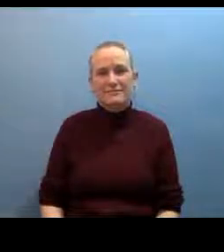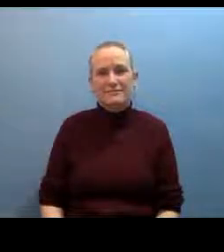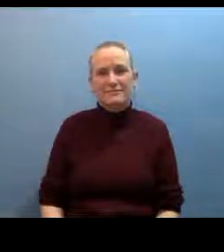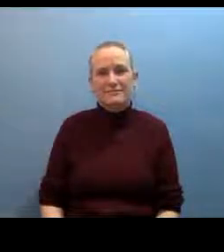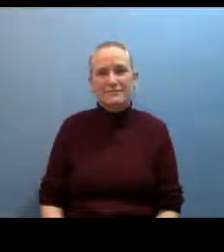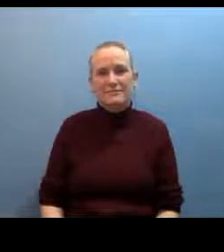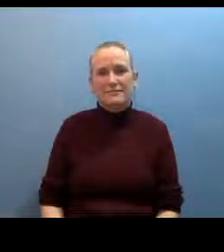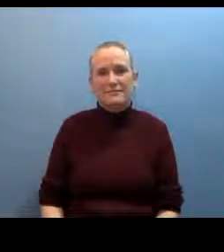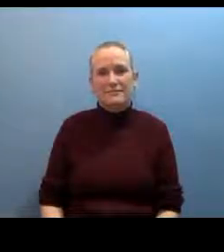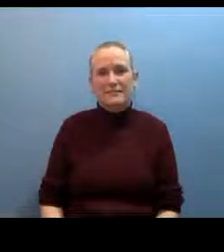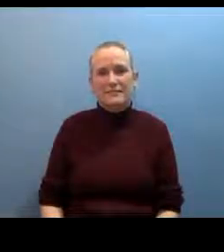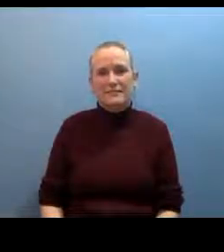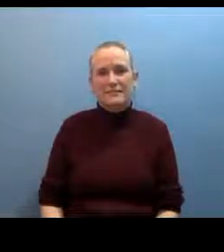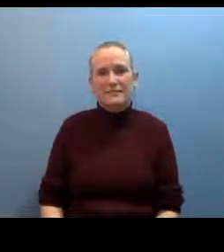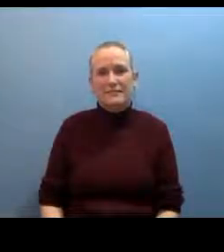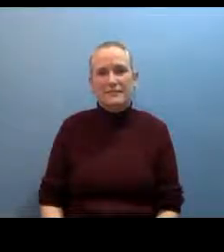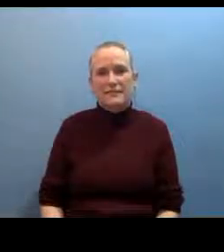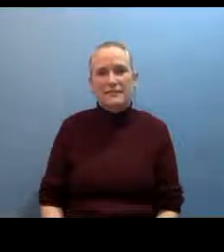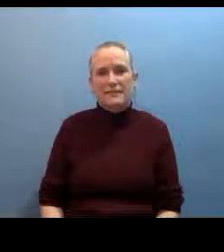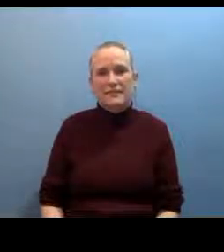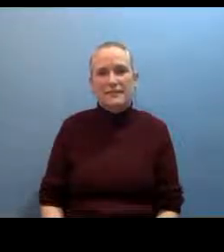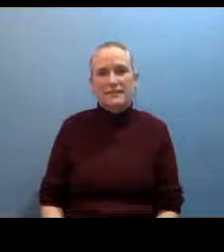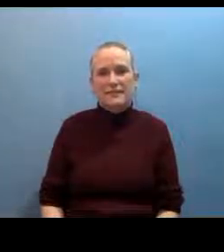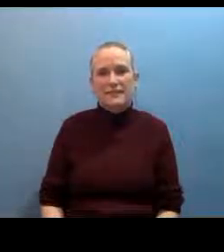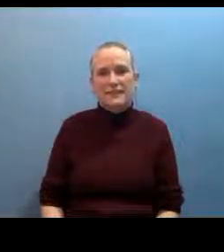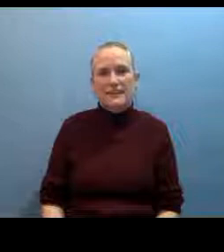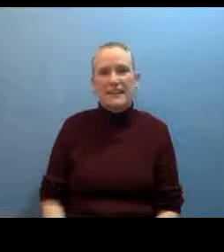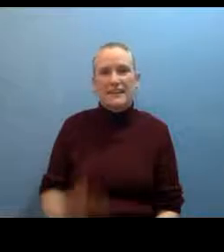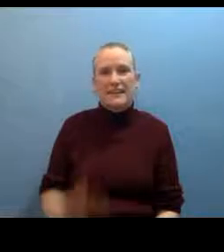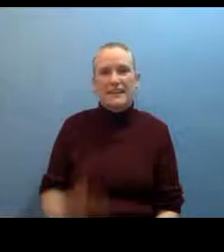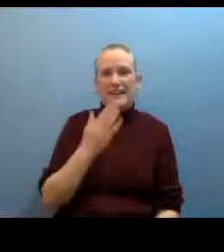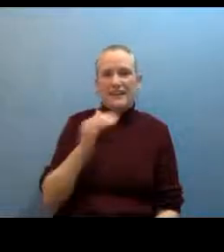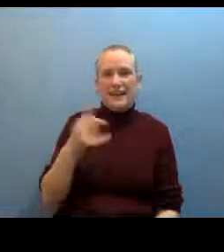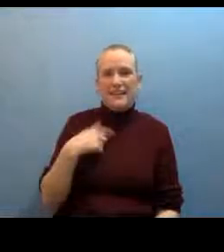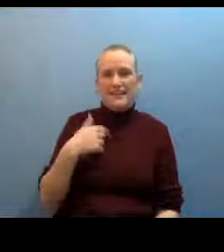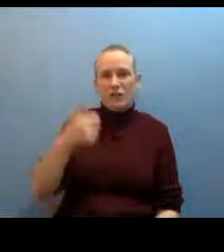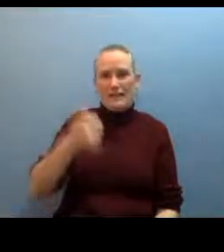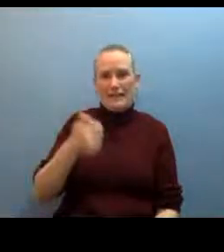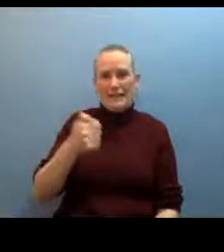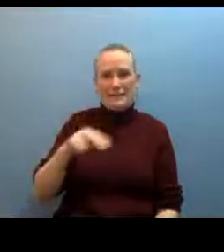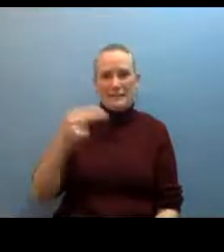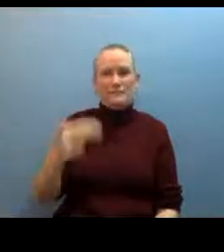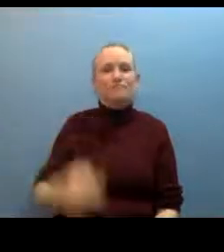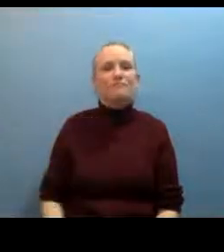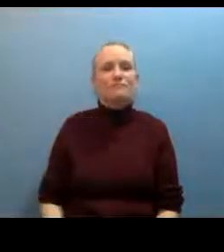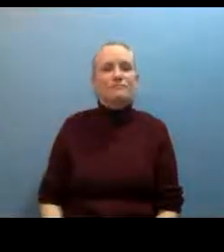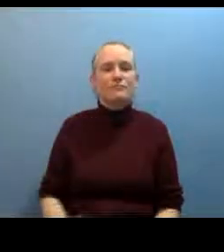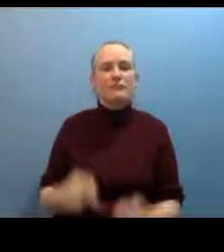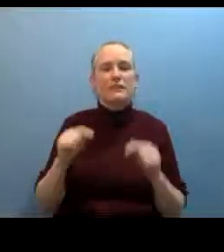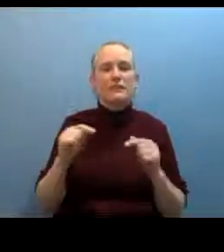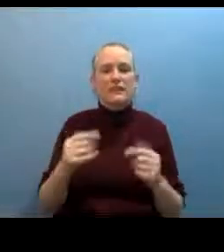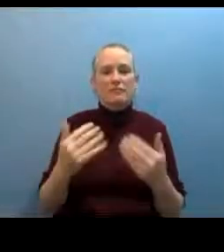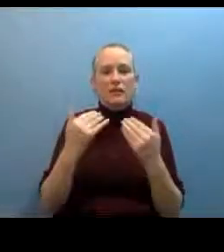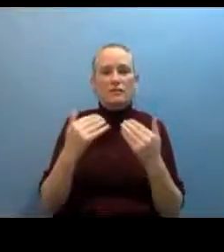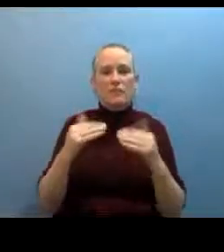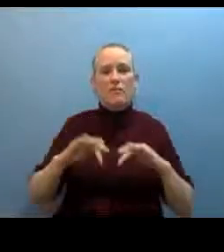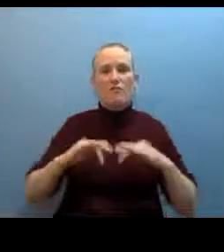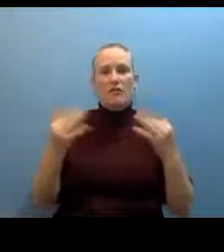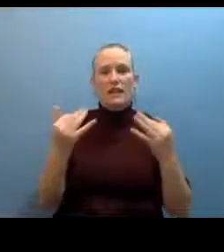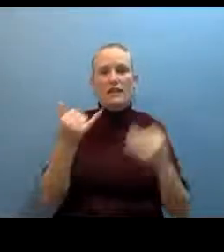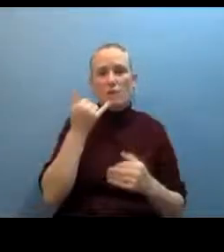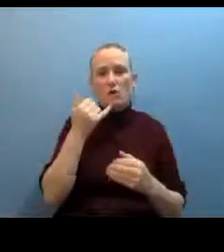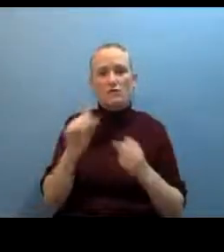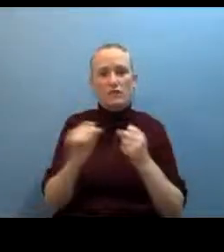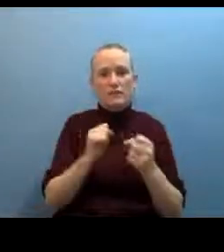Sorry, thanks, Jed. I'm relying on you to be my clicker. So this is some information from our free phone service. So we can give you a bit